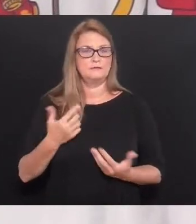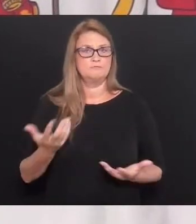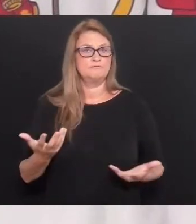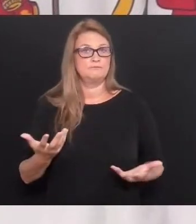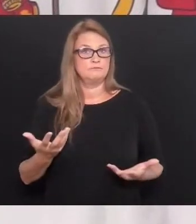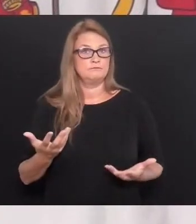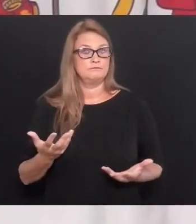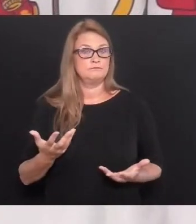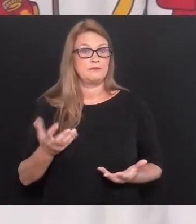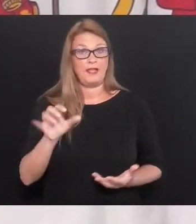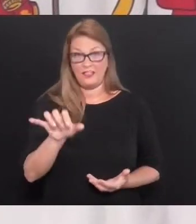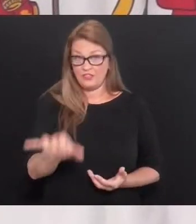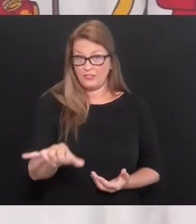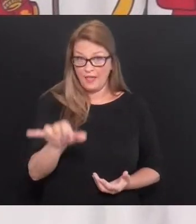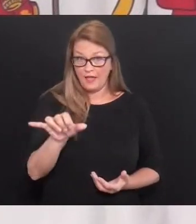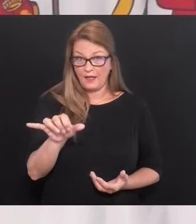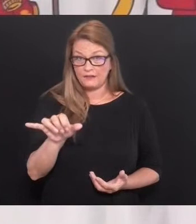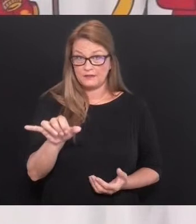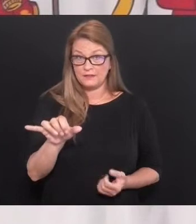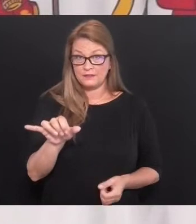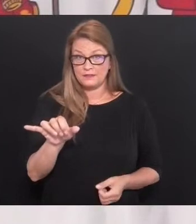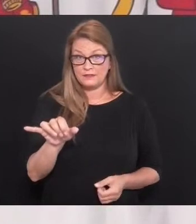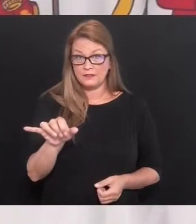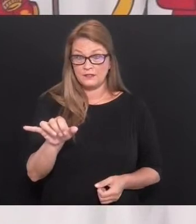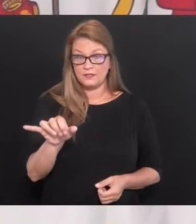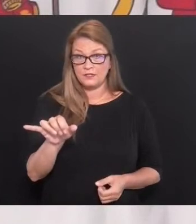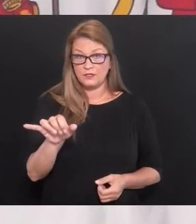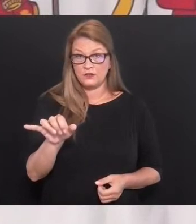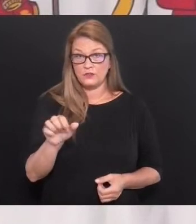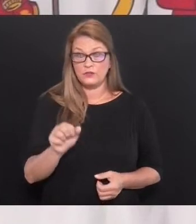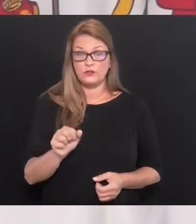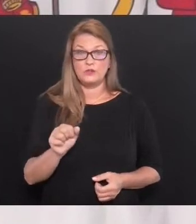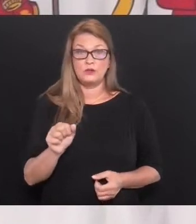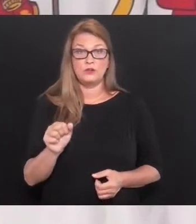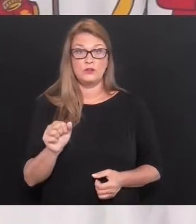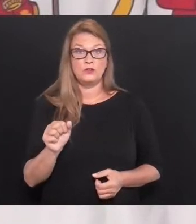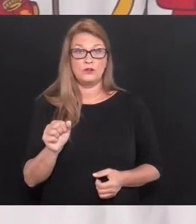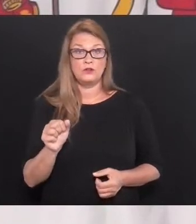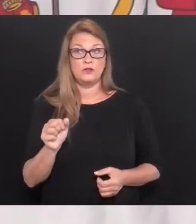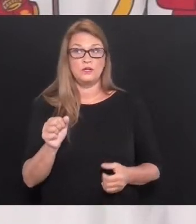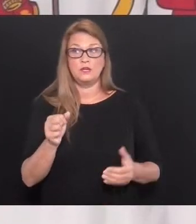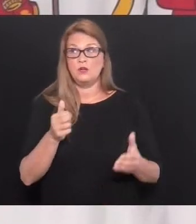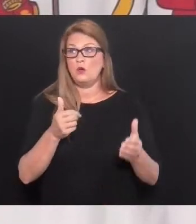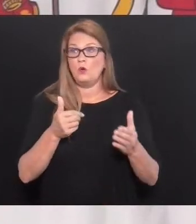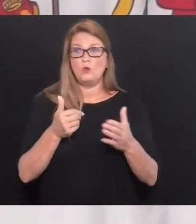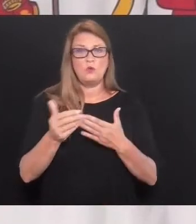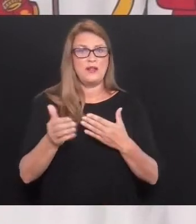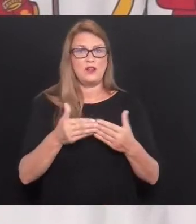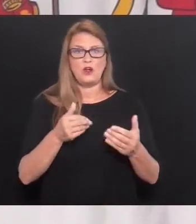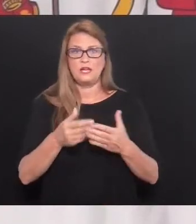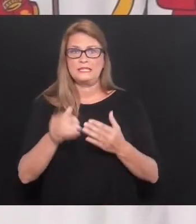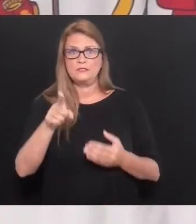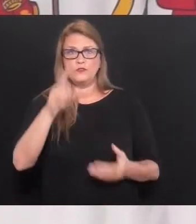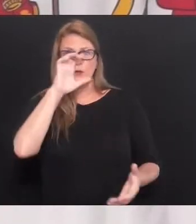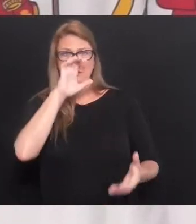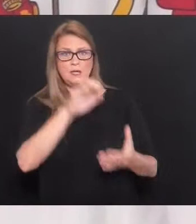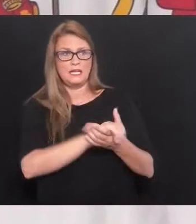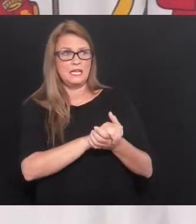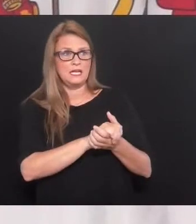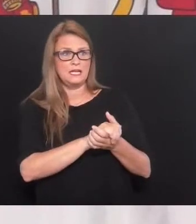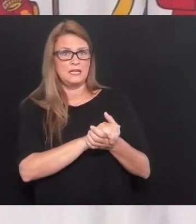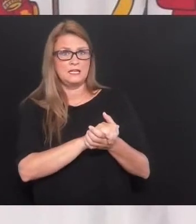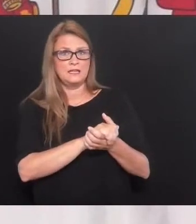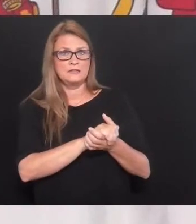this. And that is, whether you are adamantly believing that, no, I'm not going